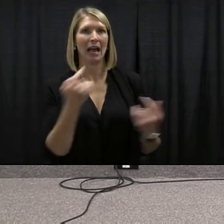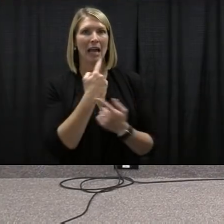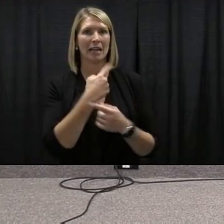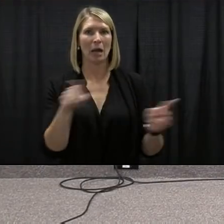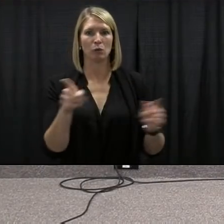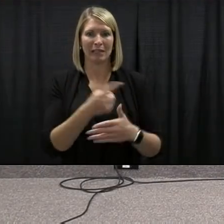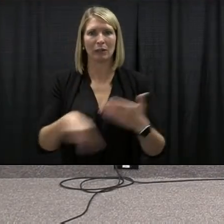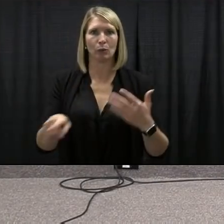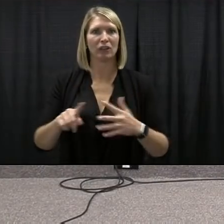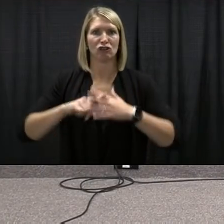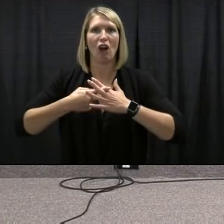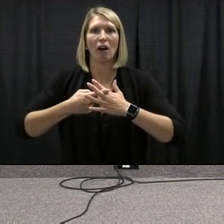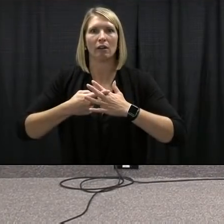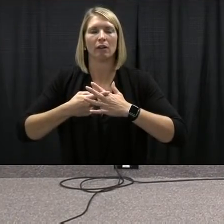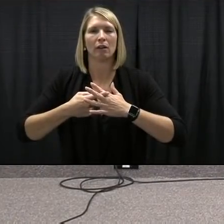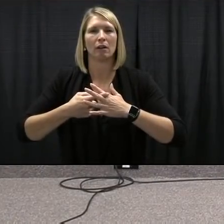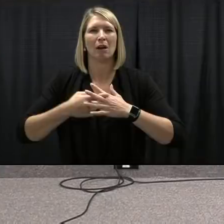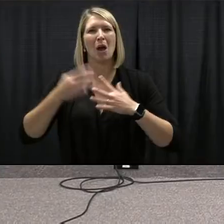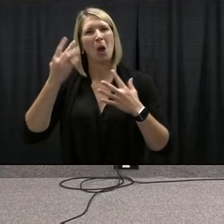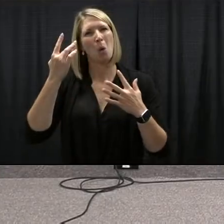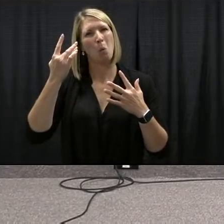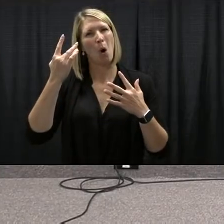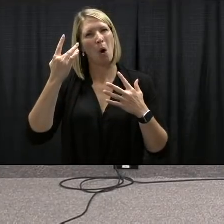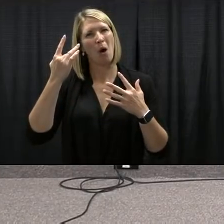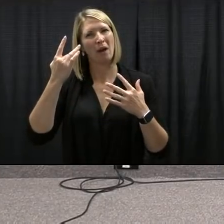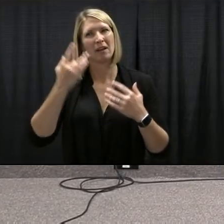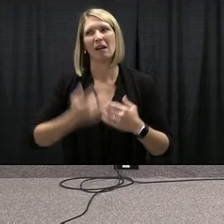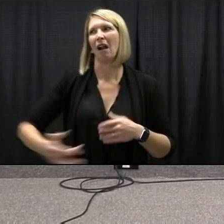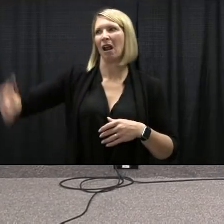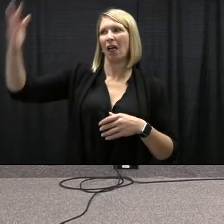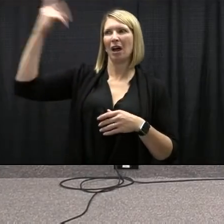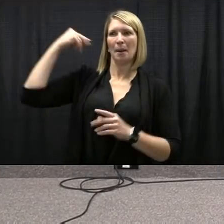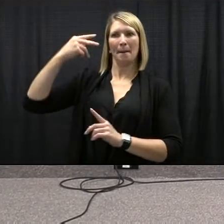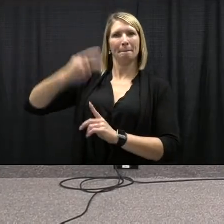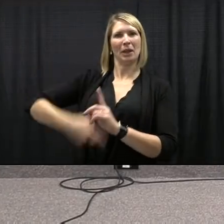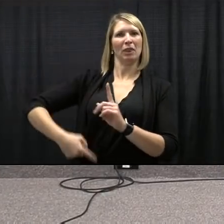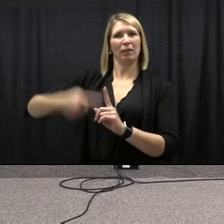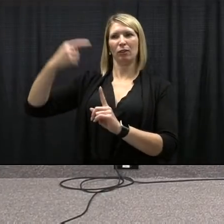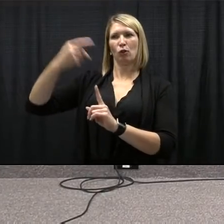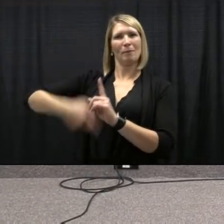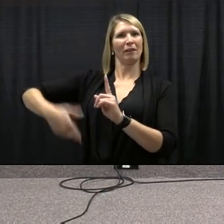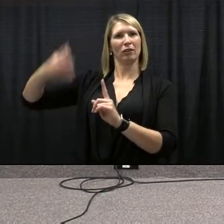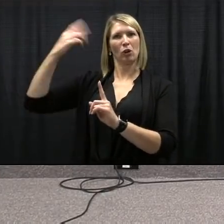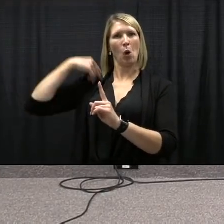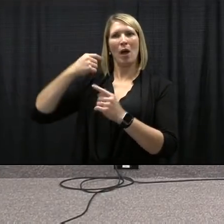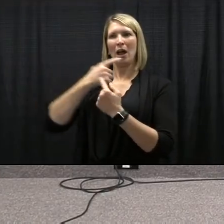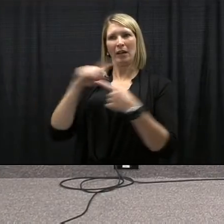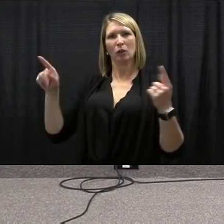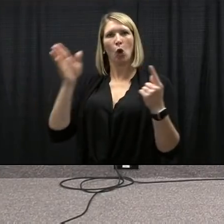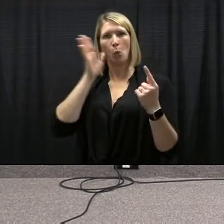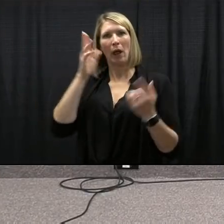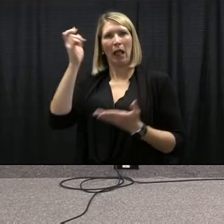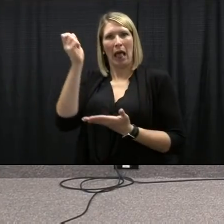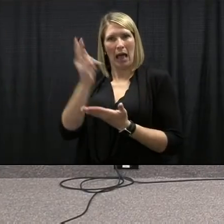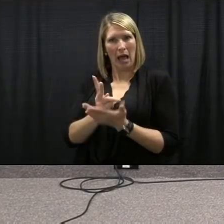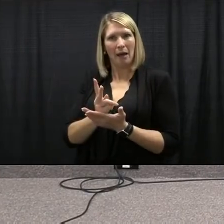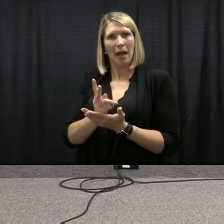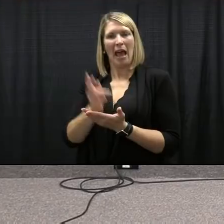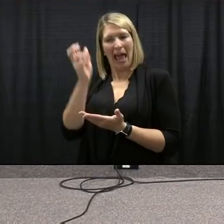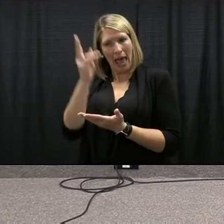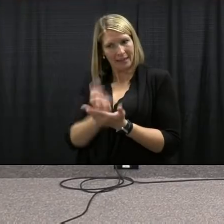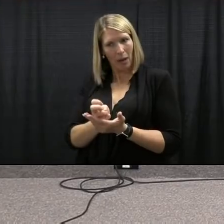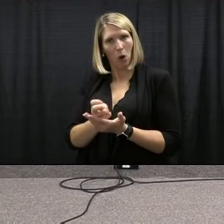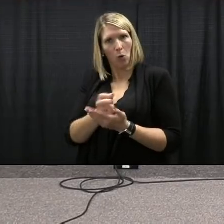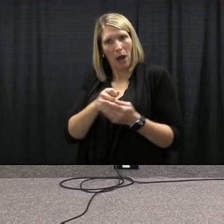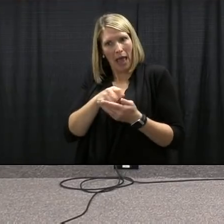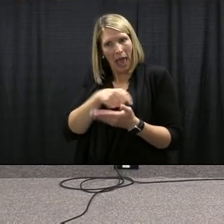last month that this would be in place. Why is the consultation happening now, just a few days from when you release those details next week, rather than at the beginning of the process